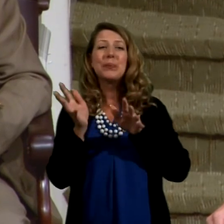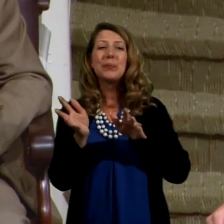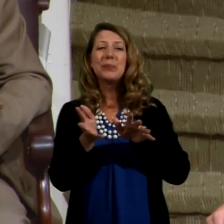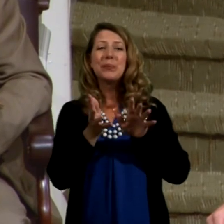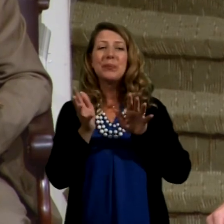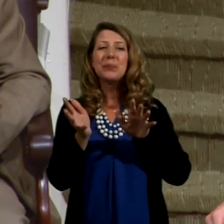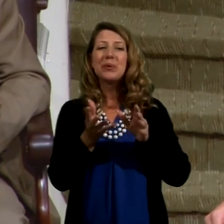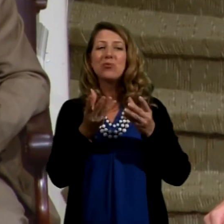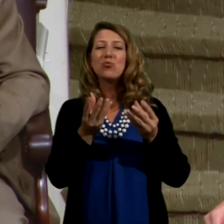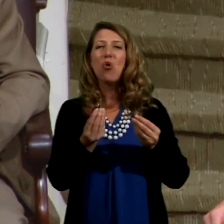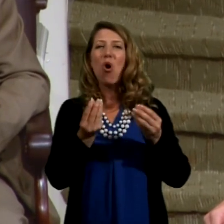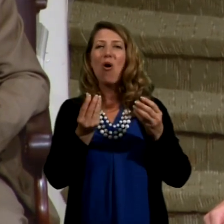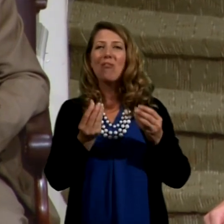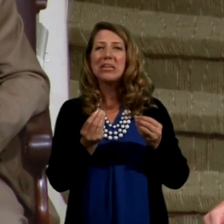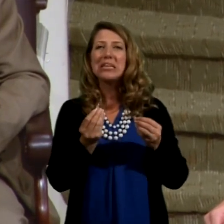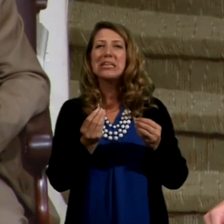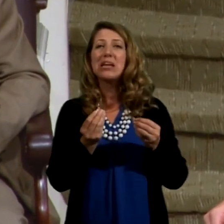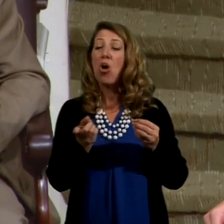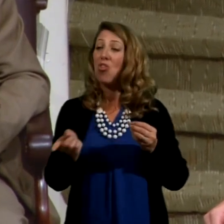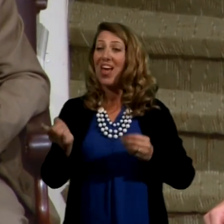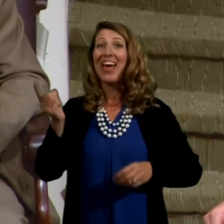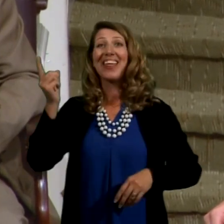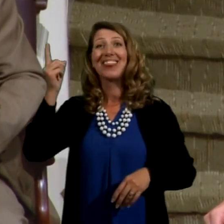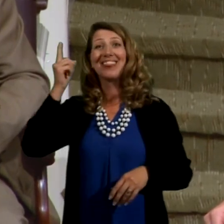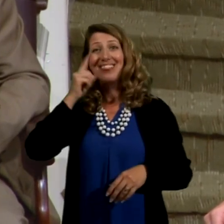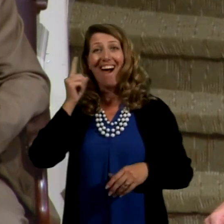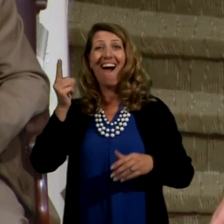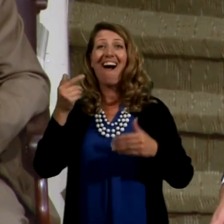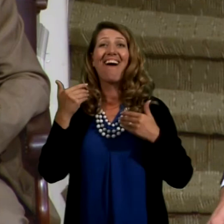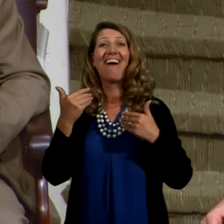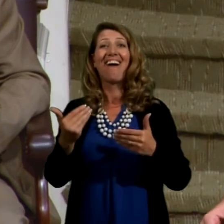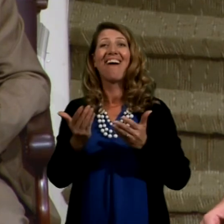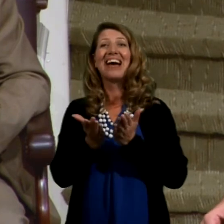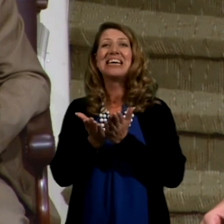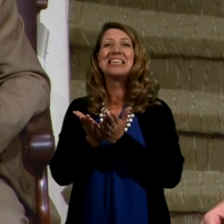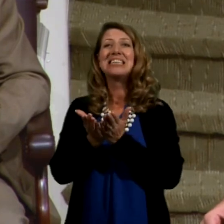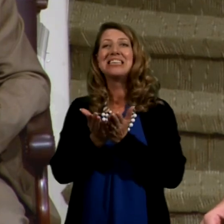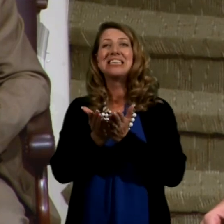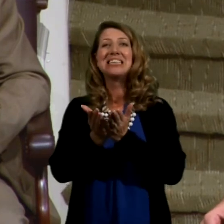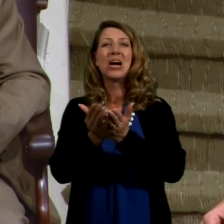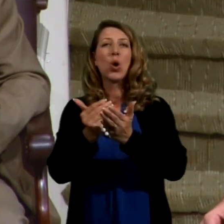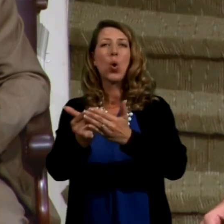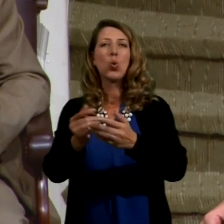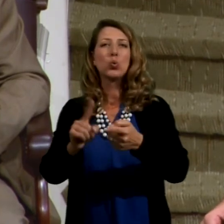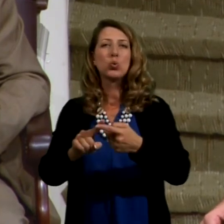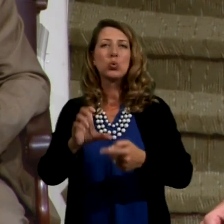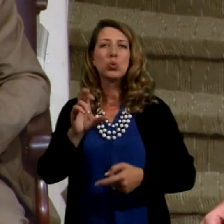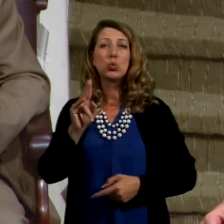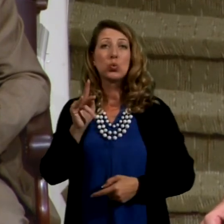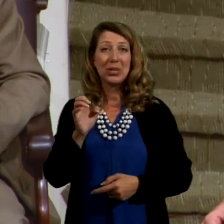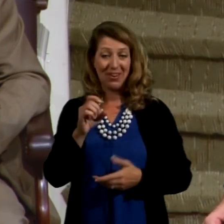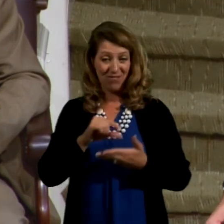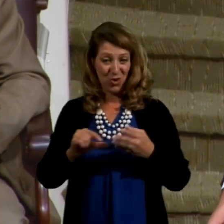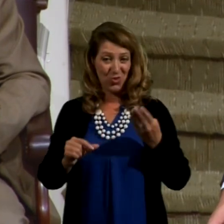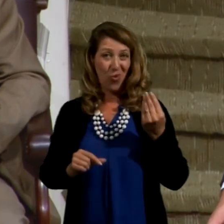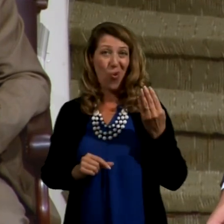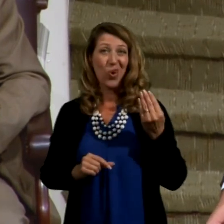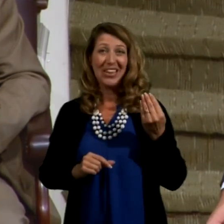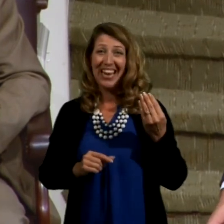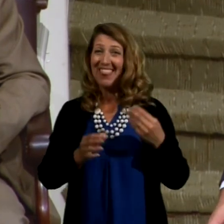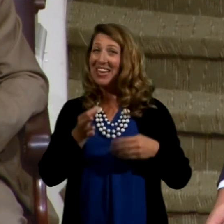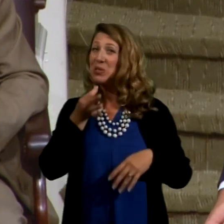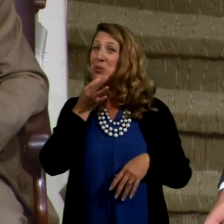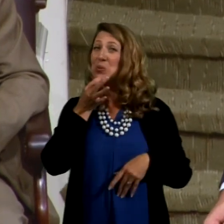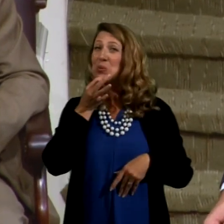supposing that they had obtained their purpose, loosing thence, they sailed close by Crete. Verse 14, and not long after,